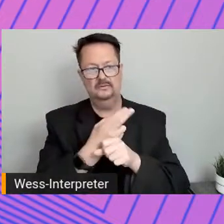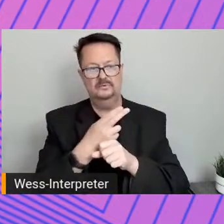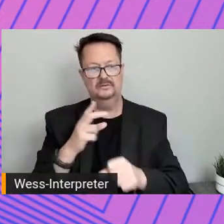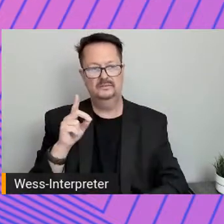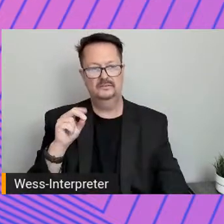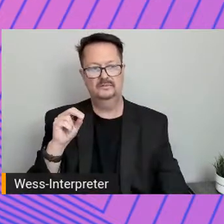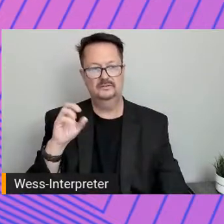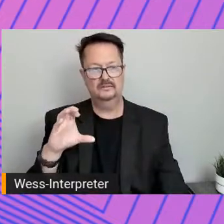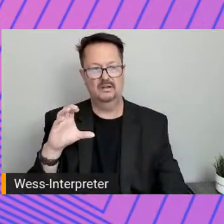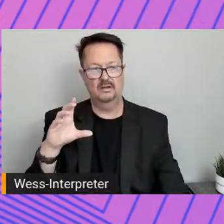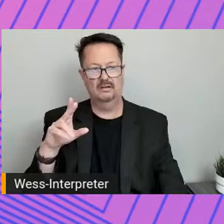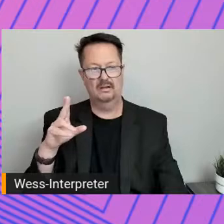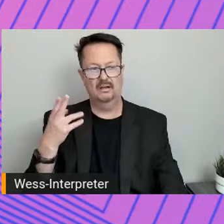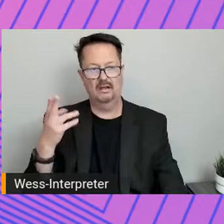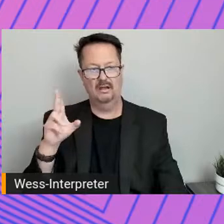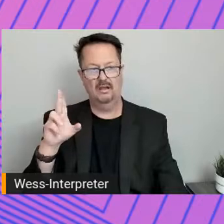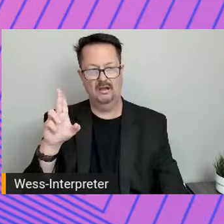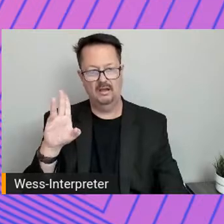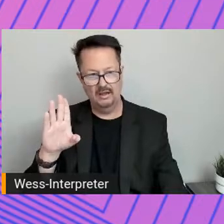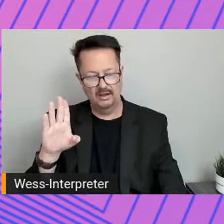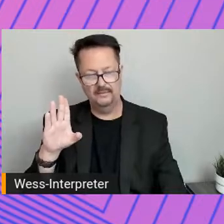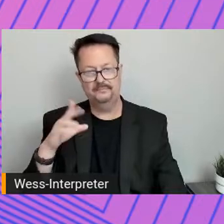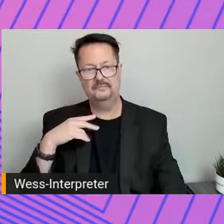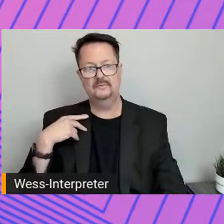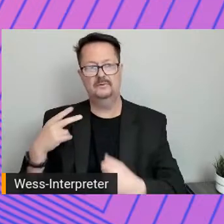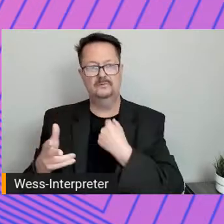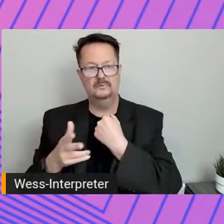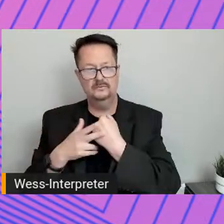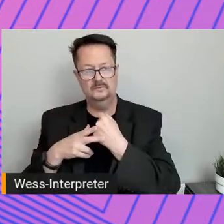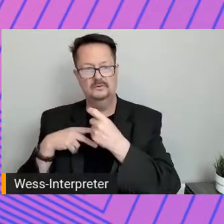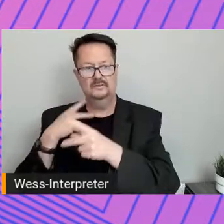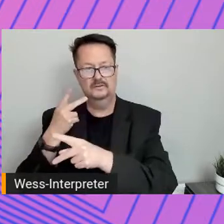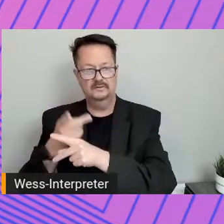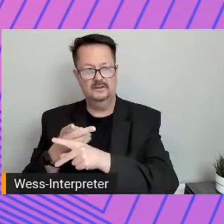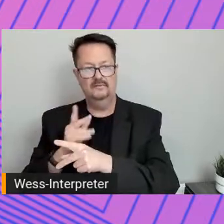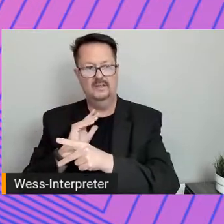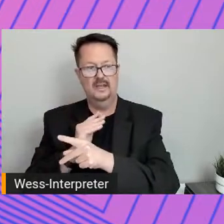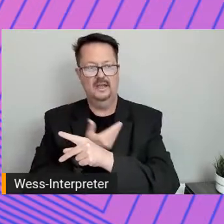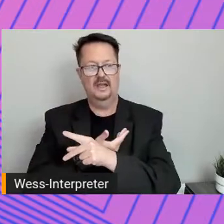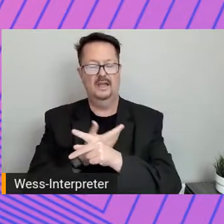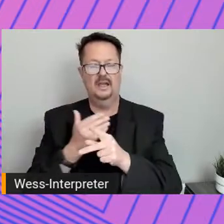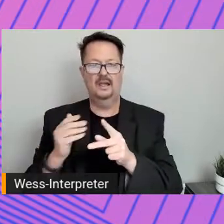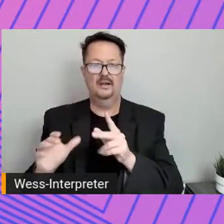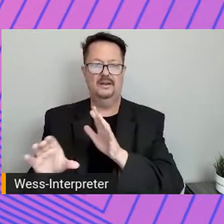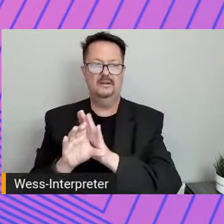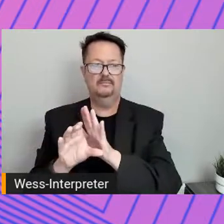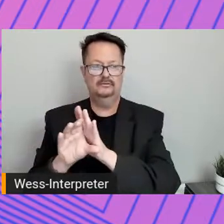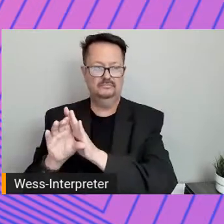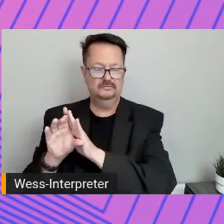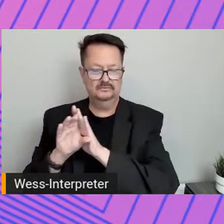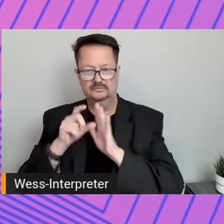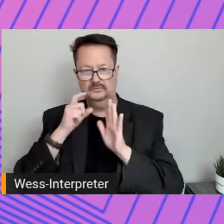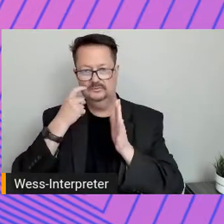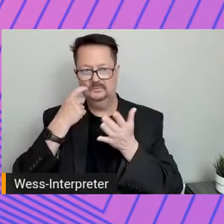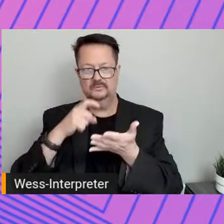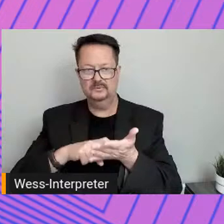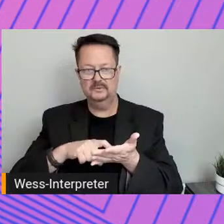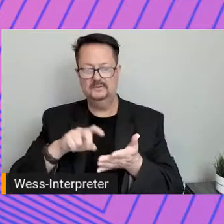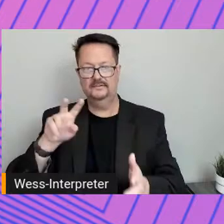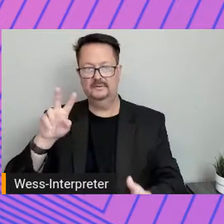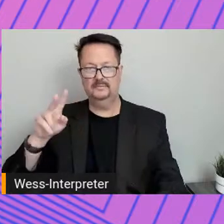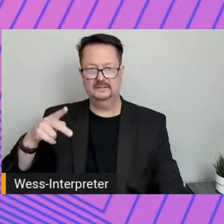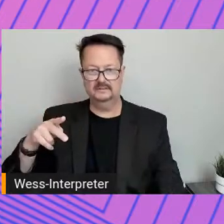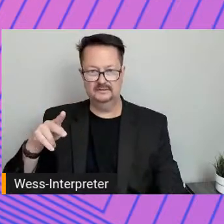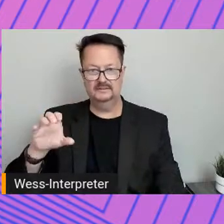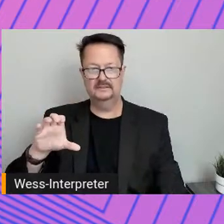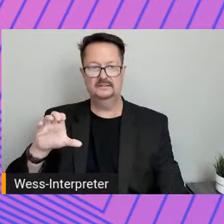were using ECR to store our container images. And so you'll notice that there are VPC endpoints over there, or